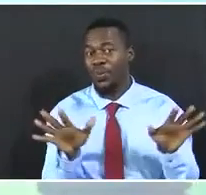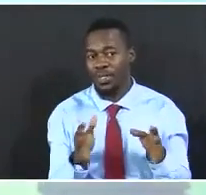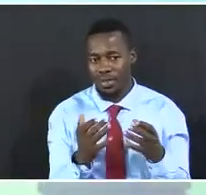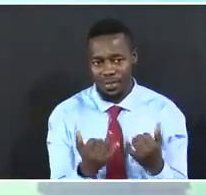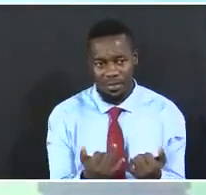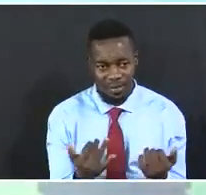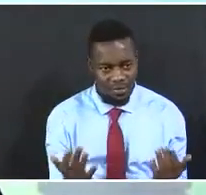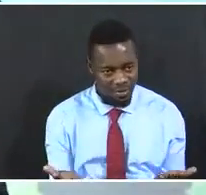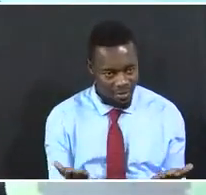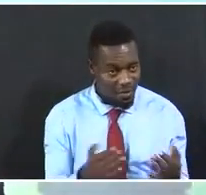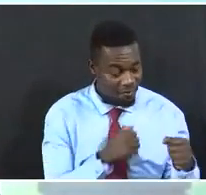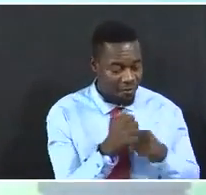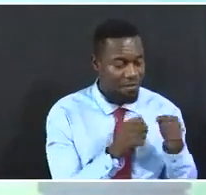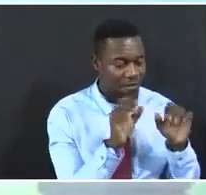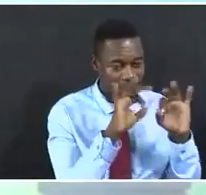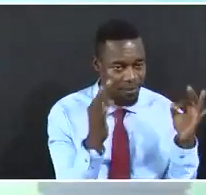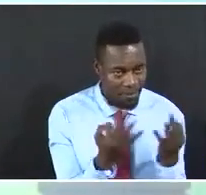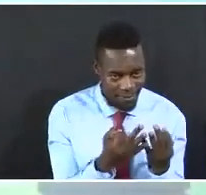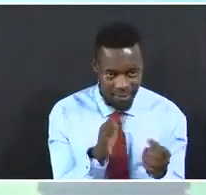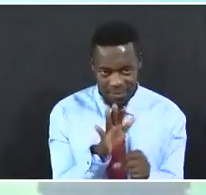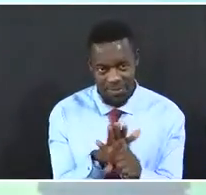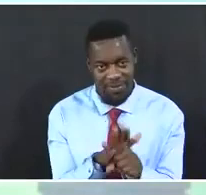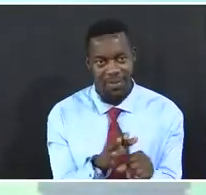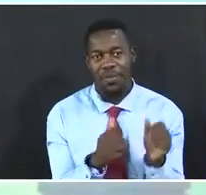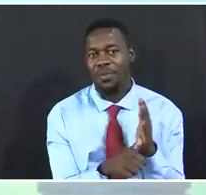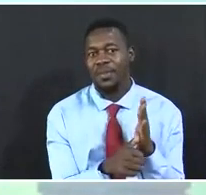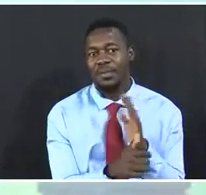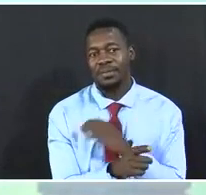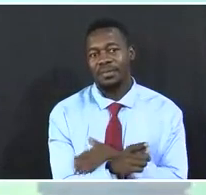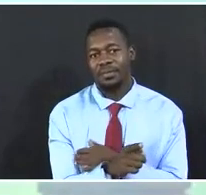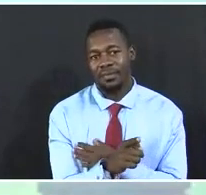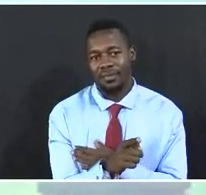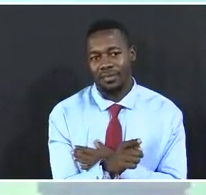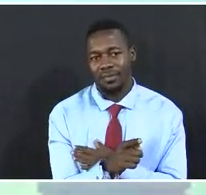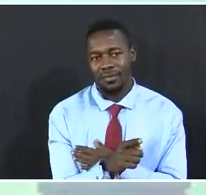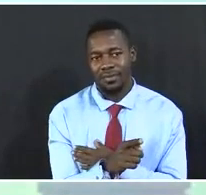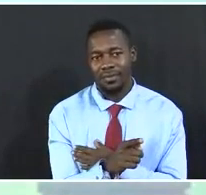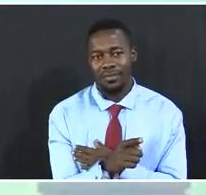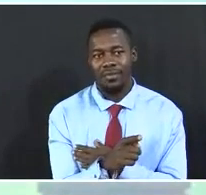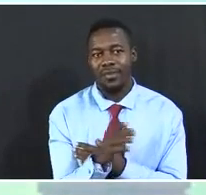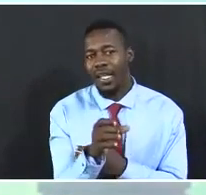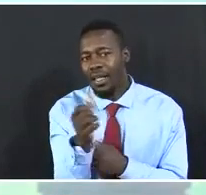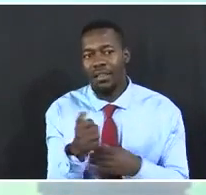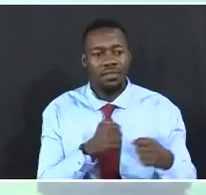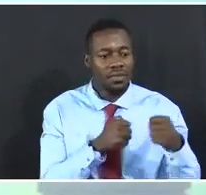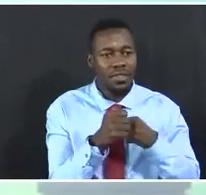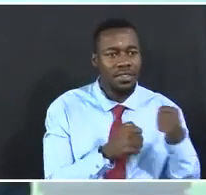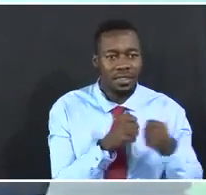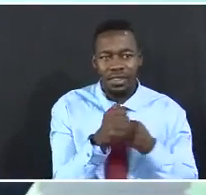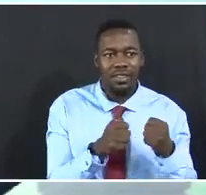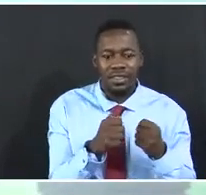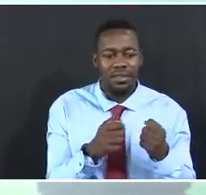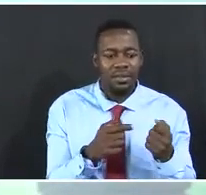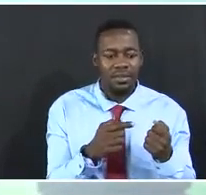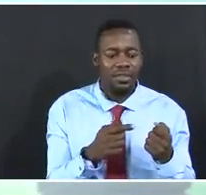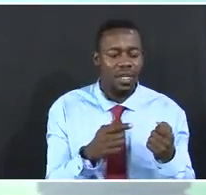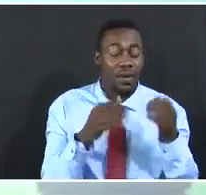Continue fighting with that for that remote, okay? And see the winner in sinning.